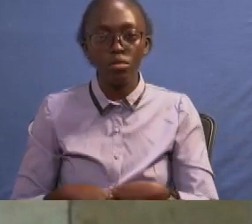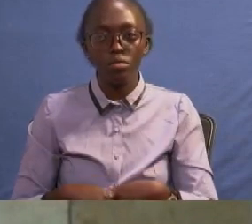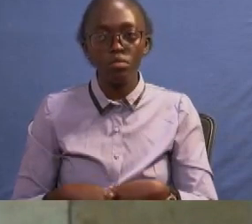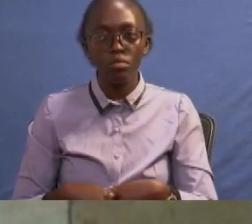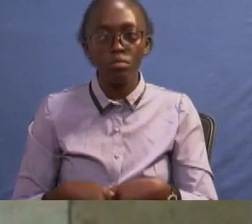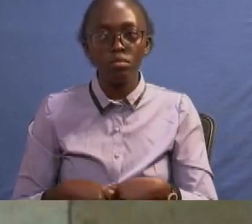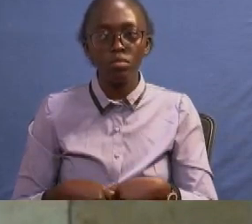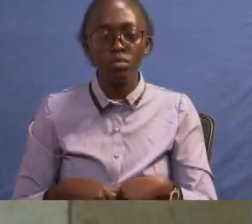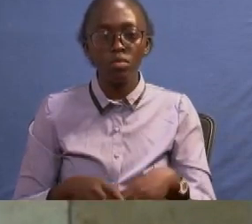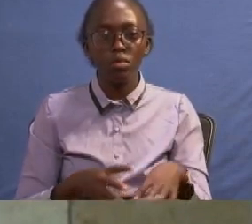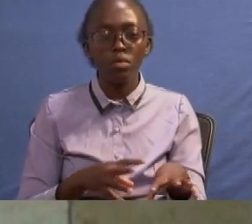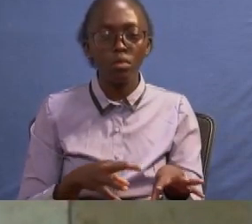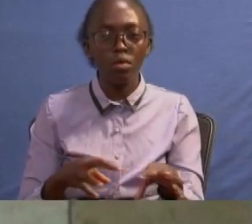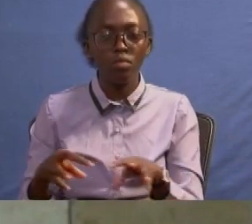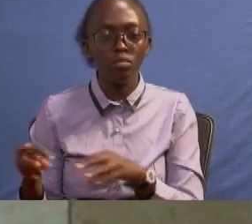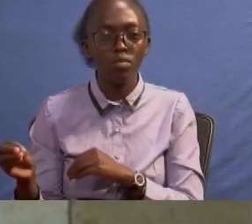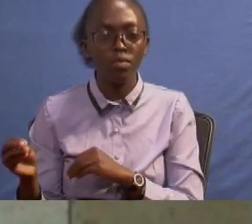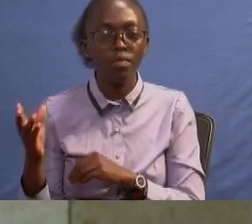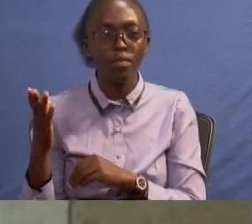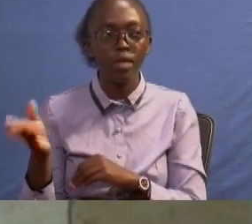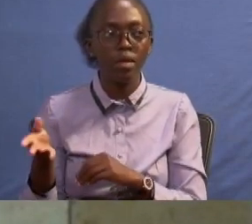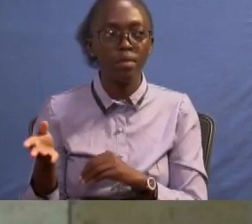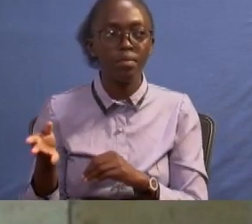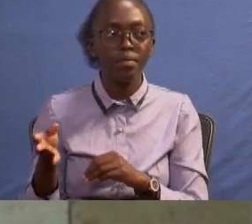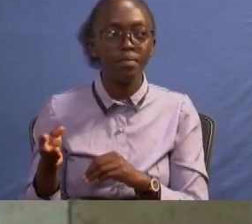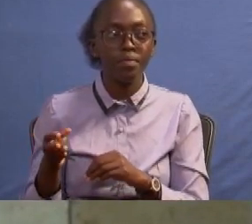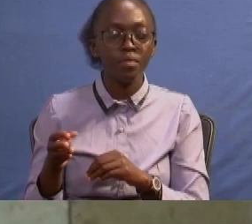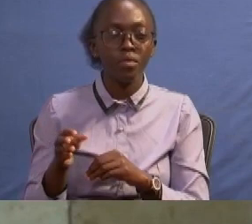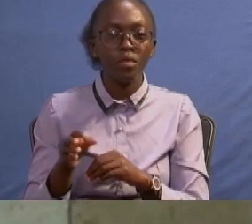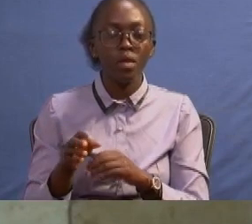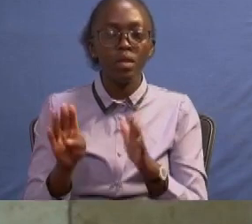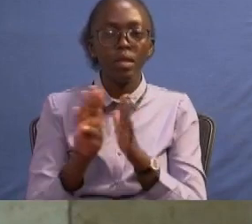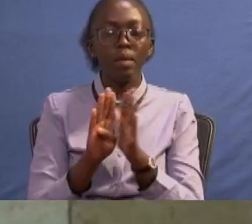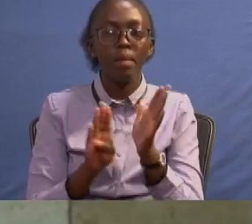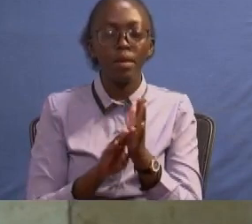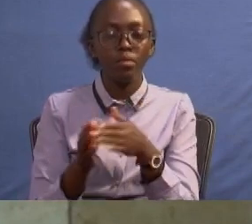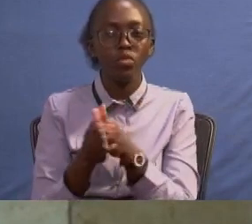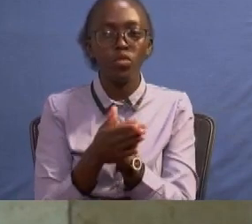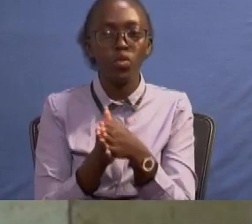for defilement. Like in the Bible, the woman was brought without a man.